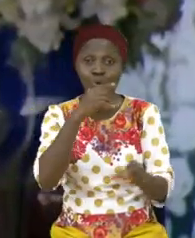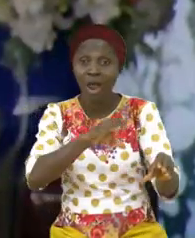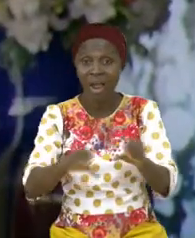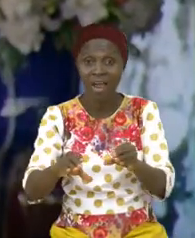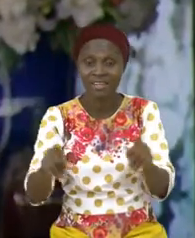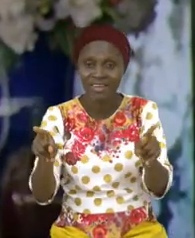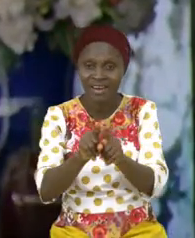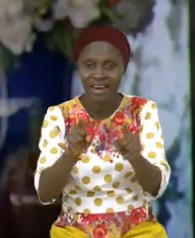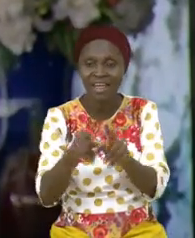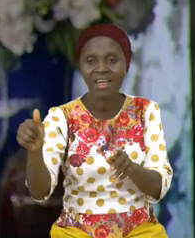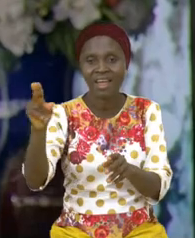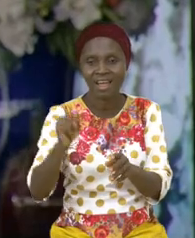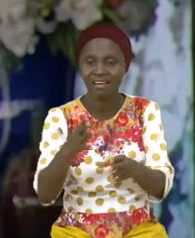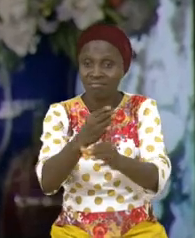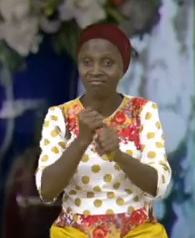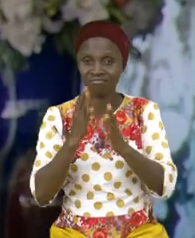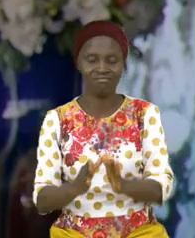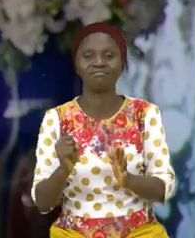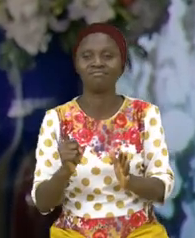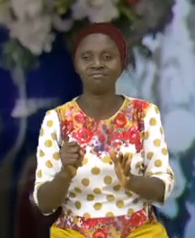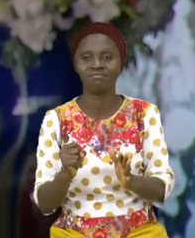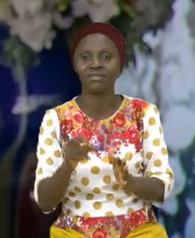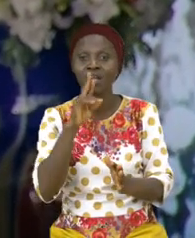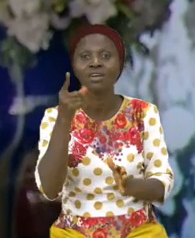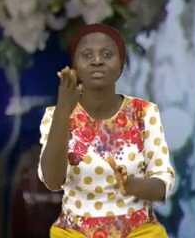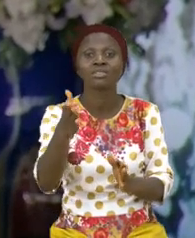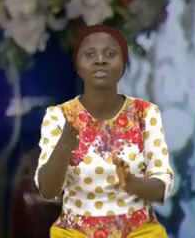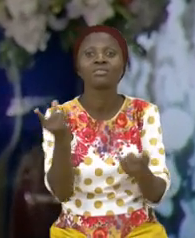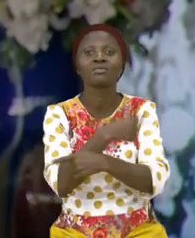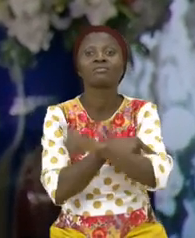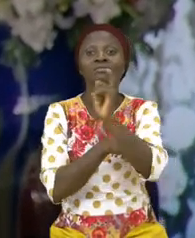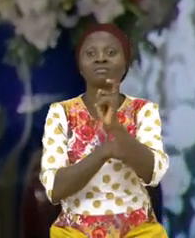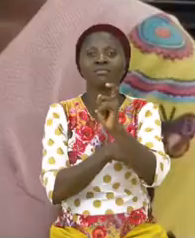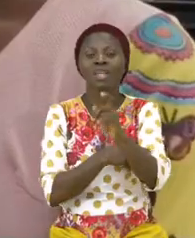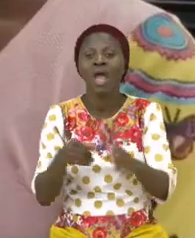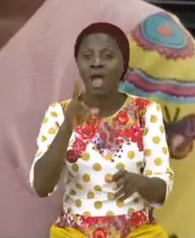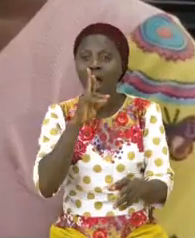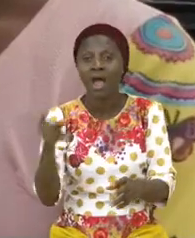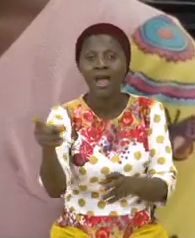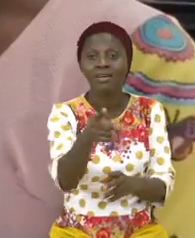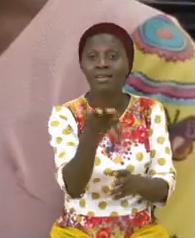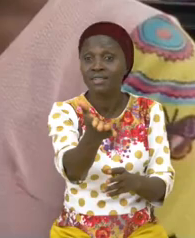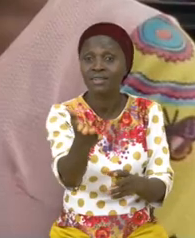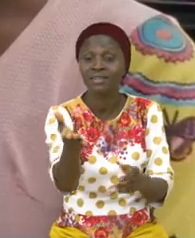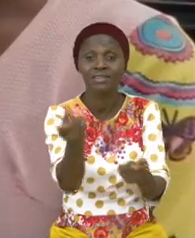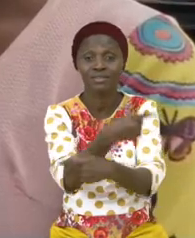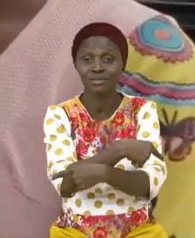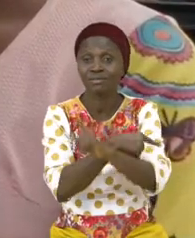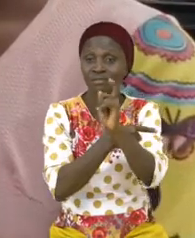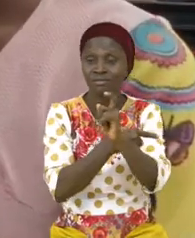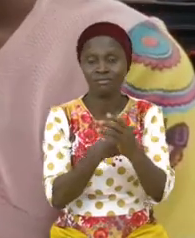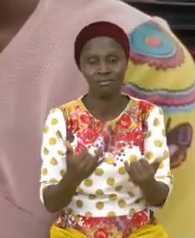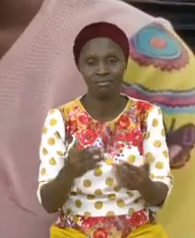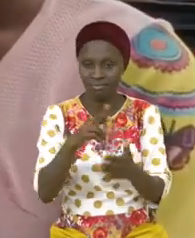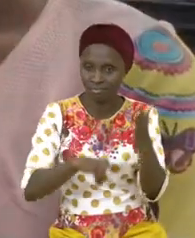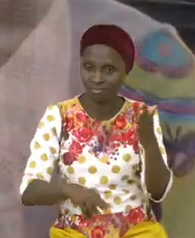like achievers. Are they there today? I said, are they there today? And look at 1